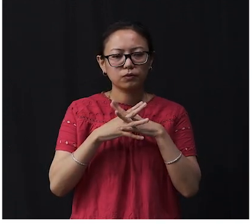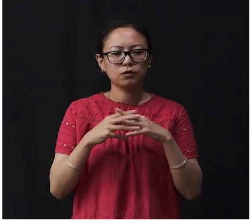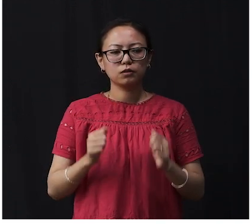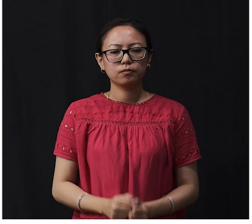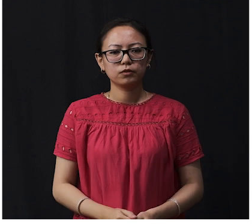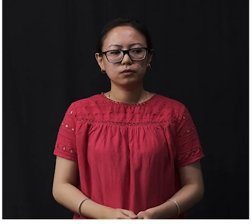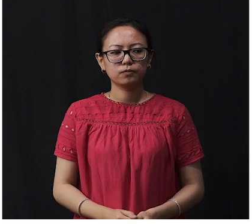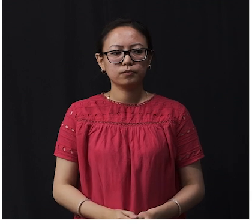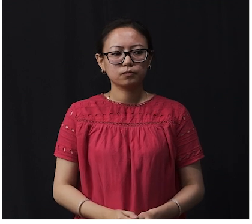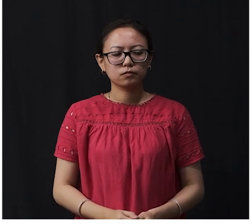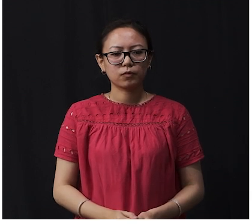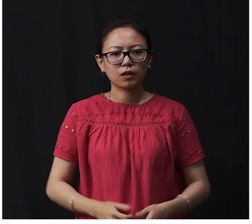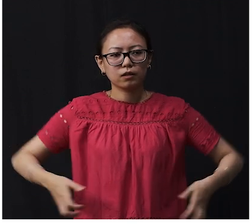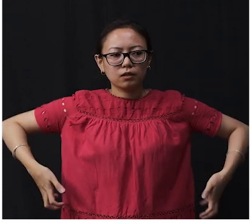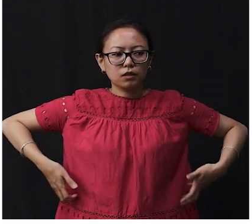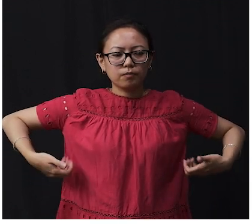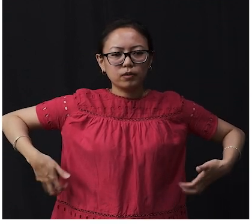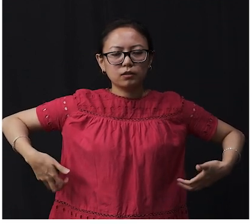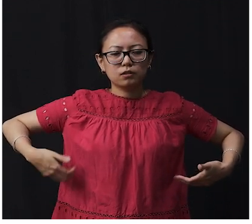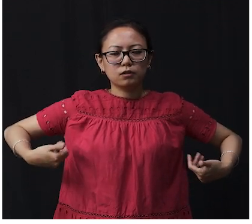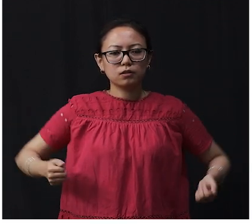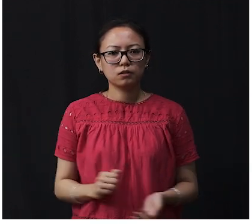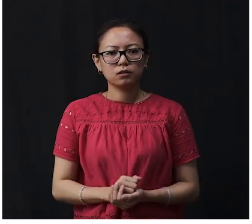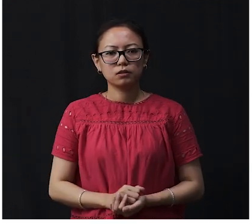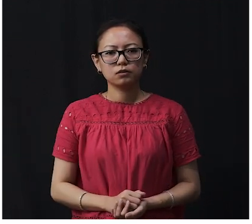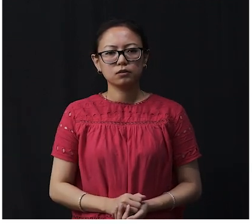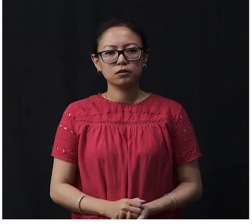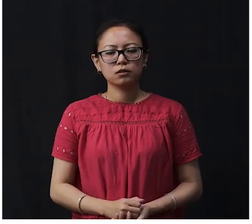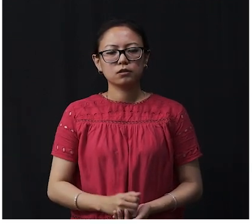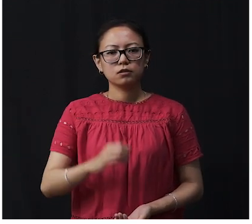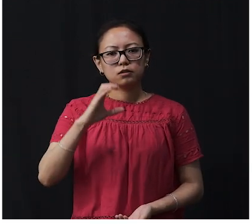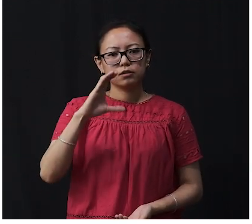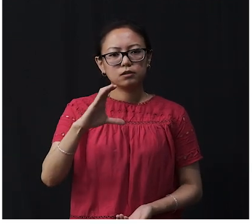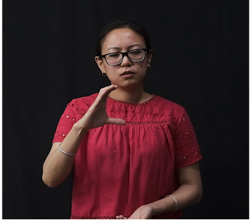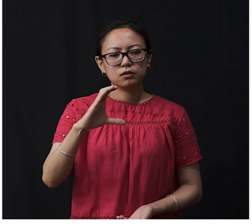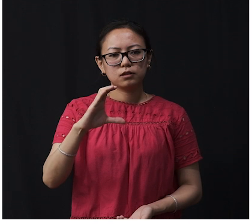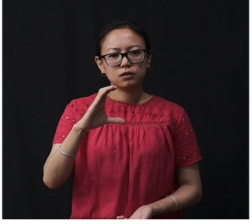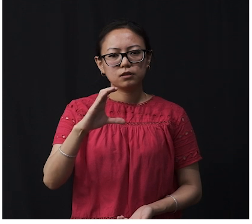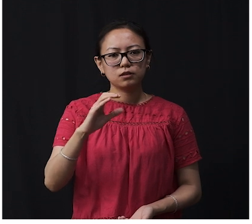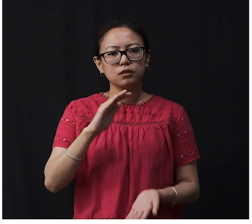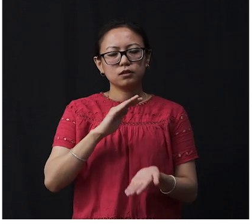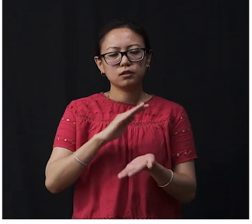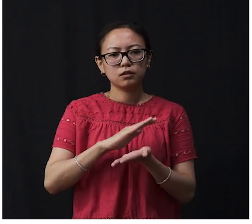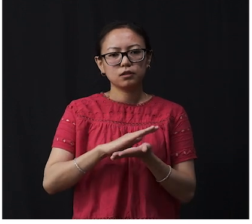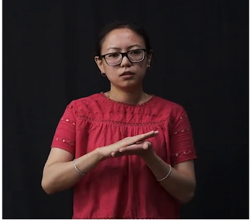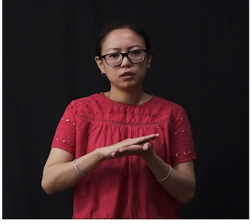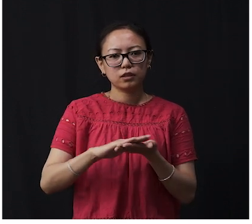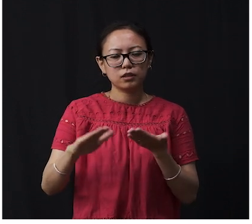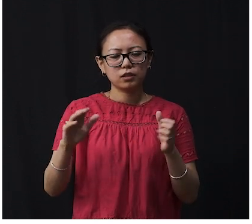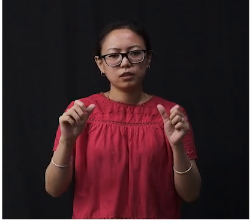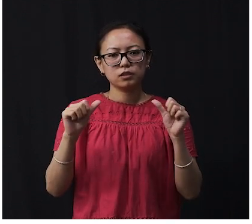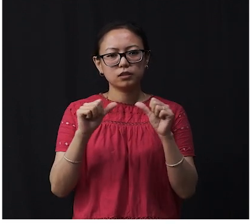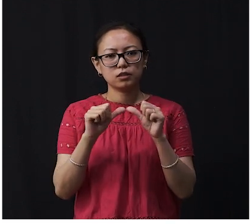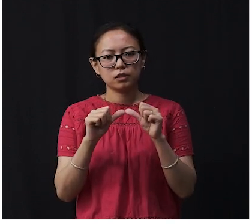M-E-W, mew. Now the monkey, it chatter. Chatter means it makes the monkey sound. Shall we all